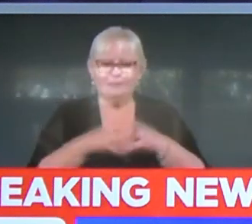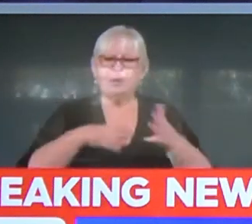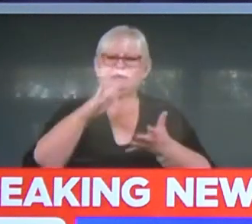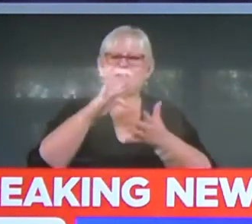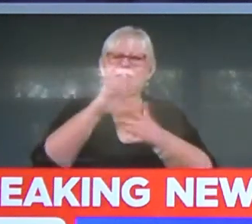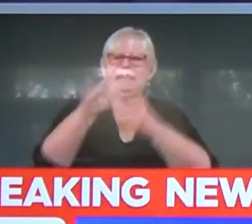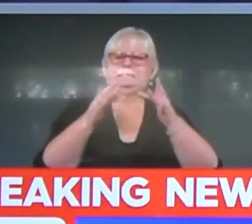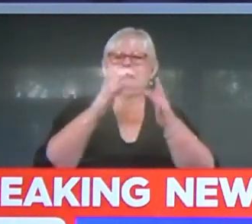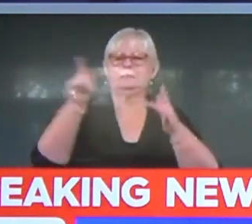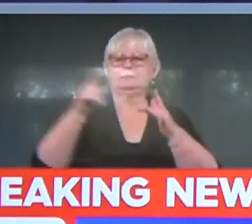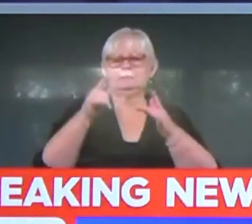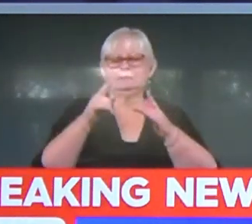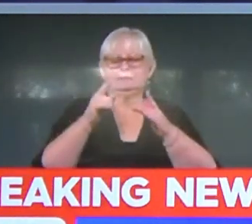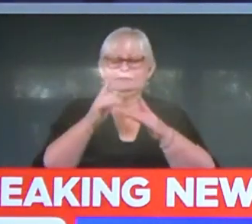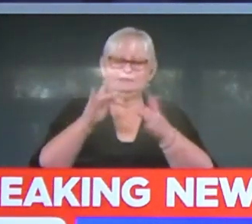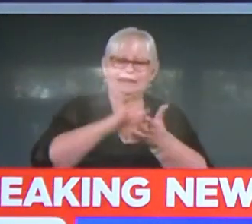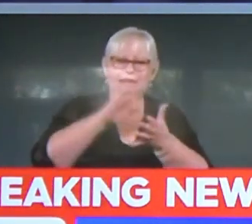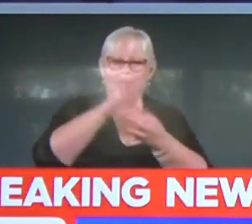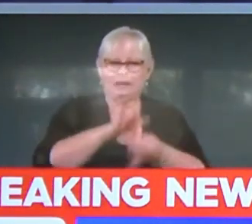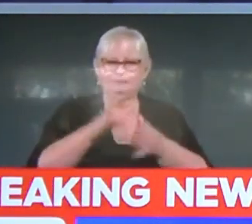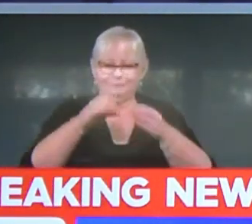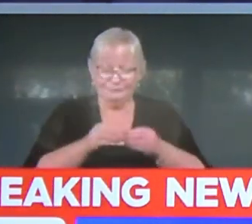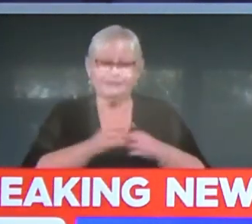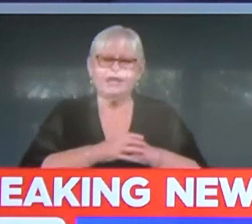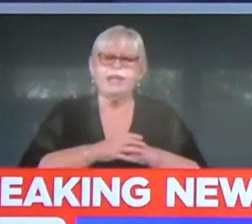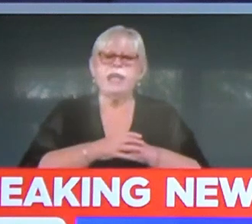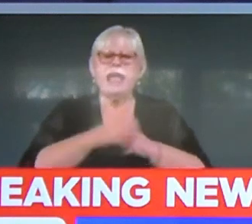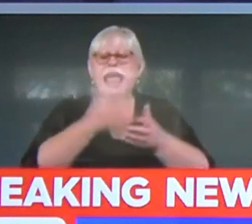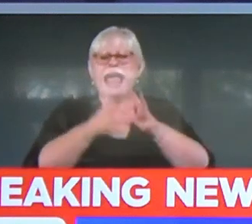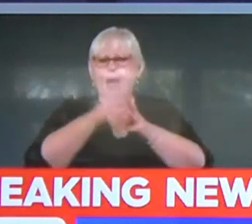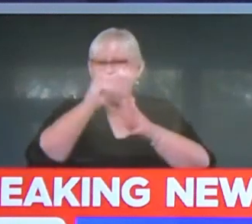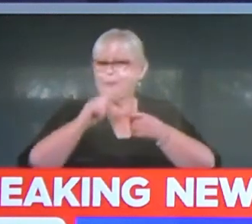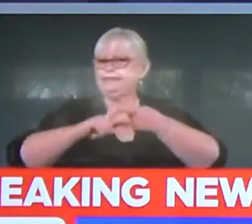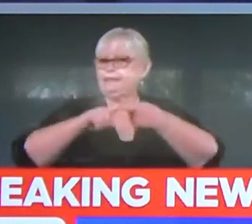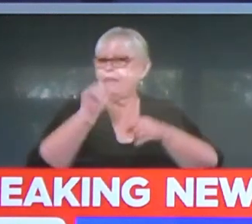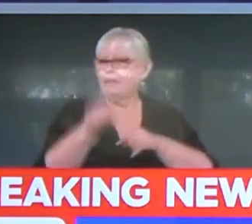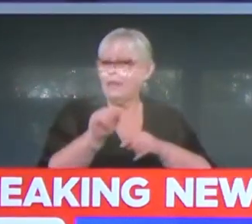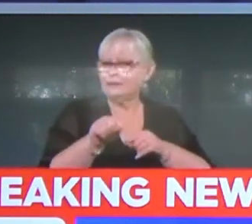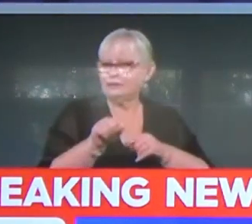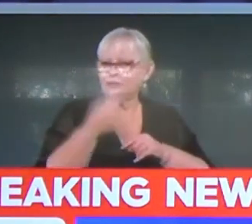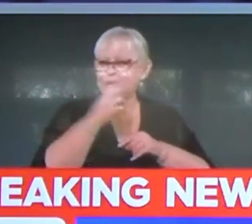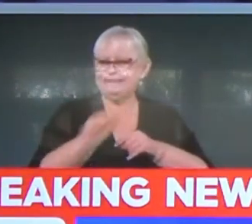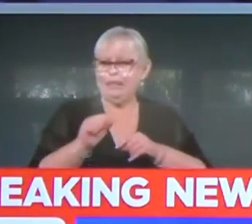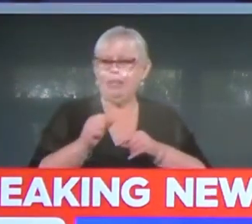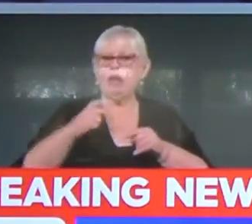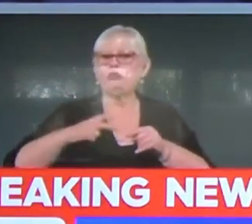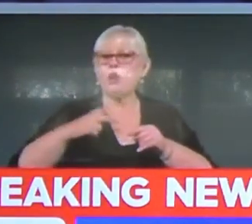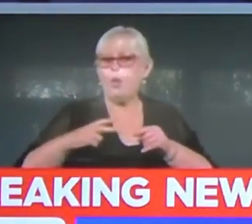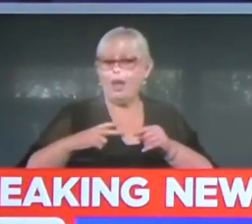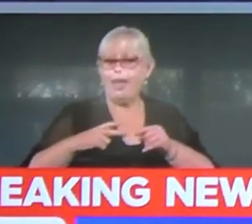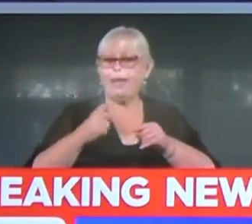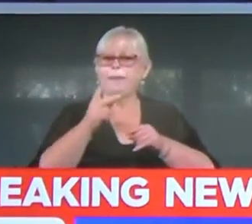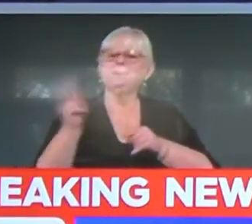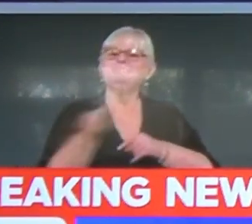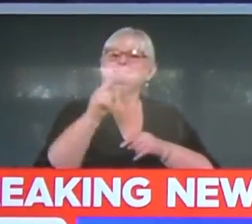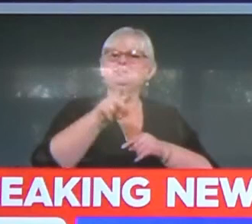that are going to be shut down. Can you explain how that's sustainable to still require mutual obligation after that